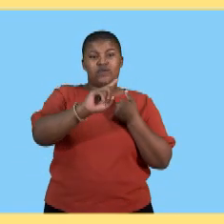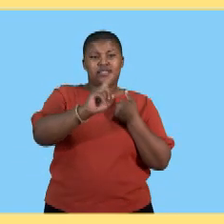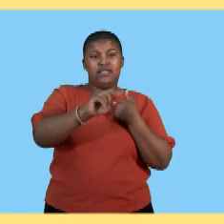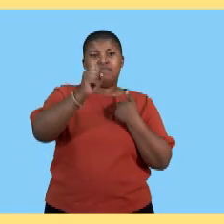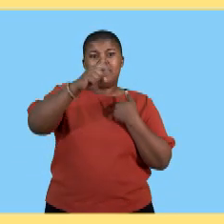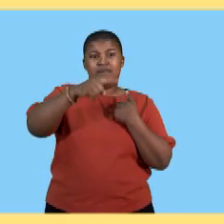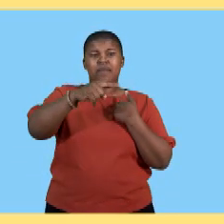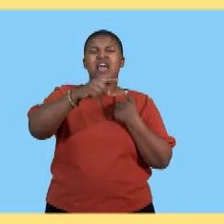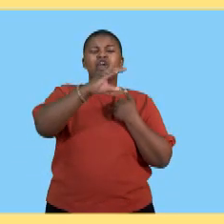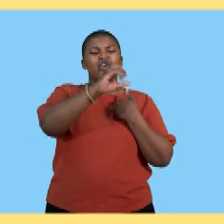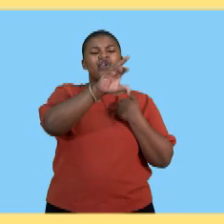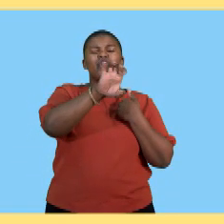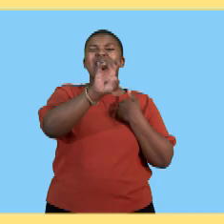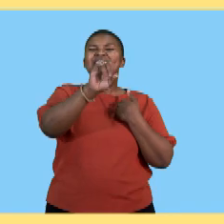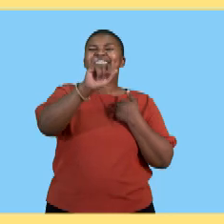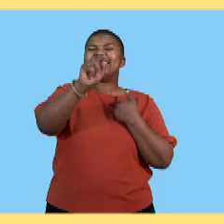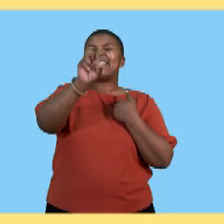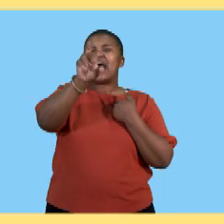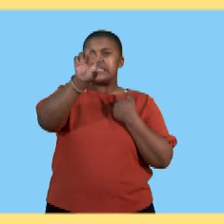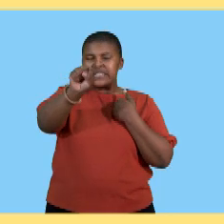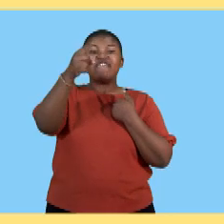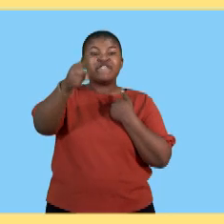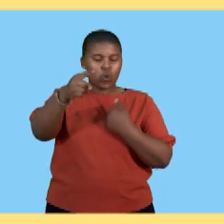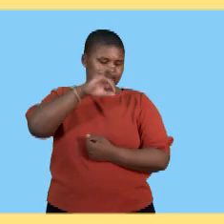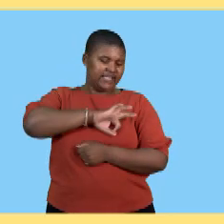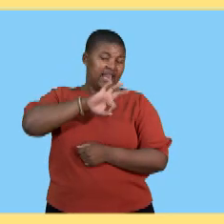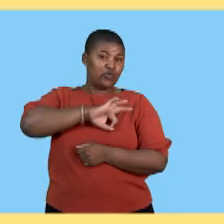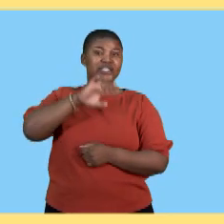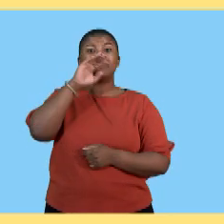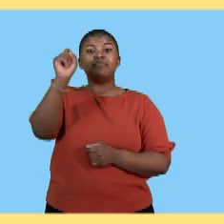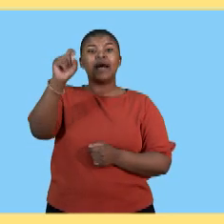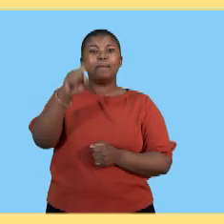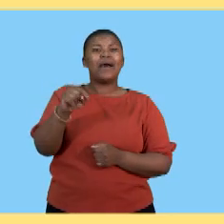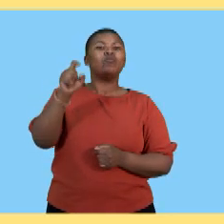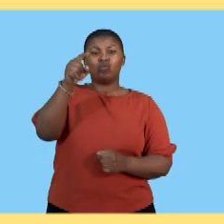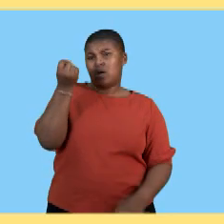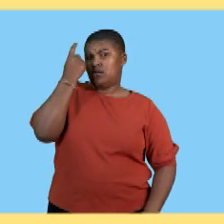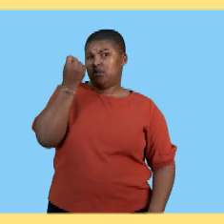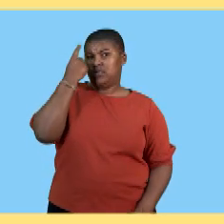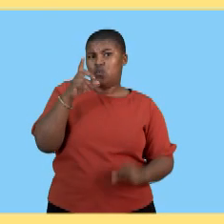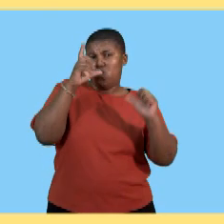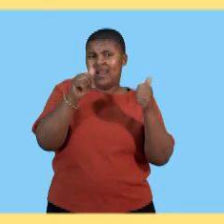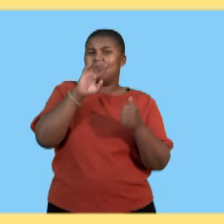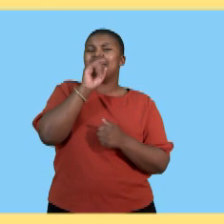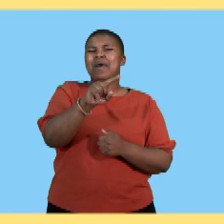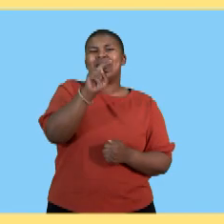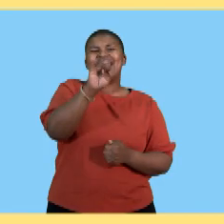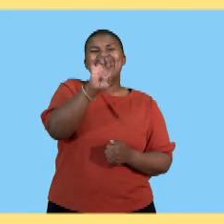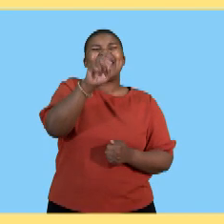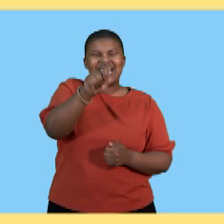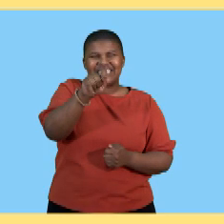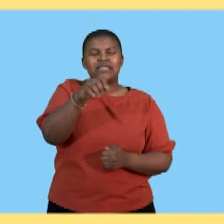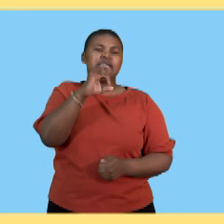is creditors for salaries. This creditors for salaries, this is what you would have understood to be your